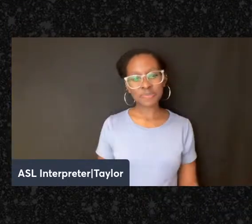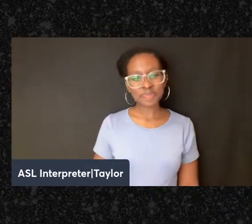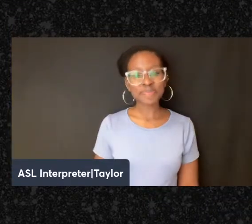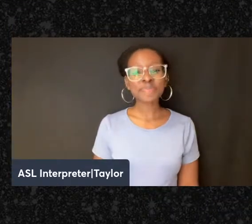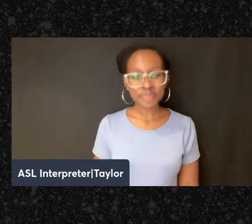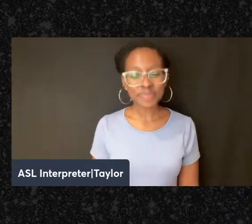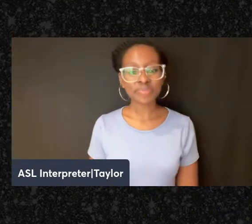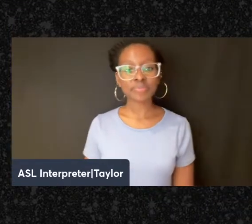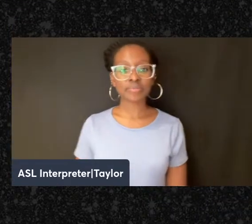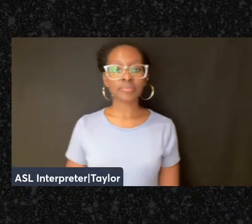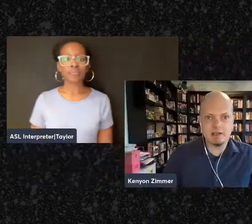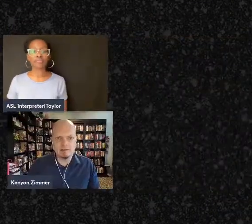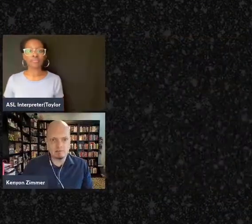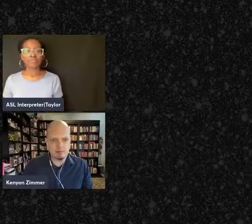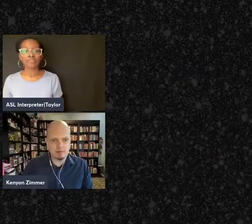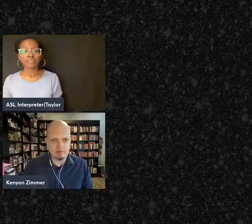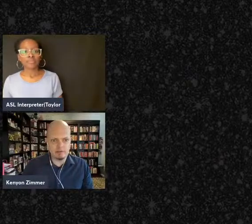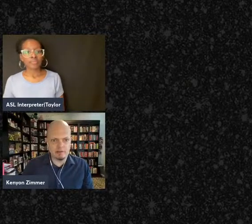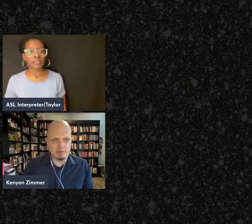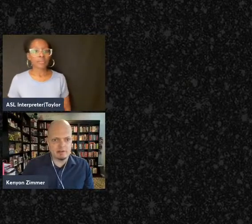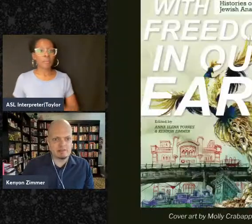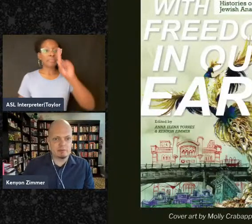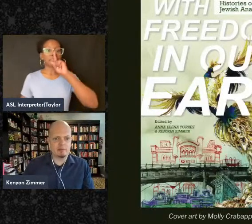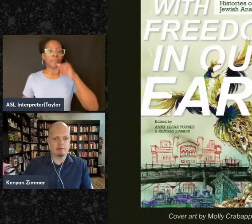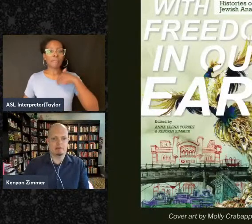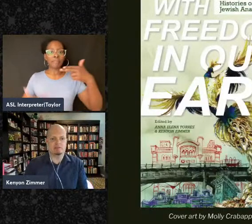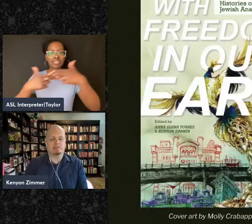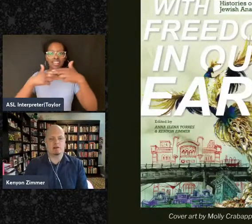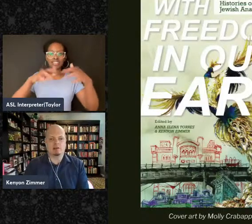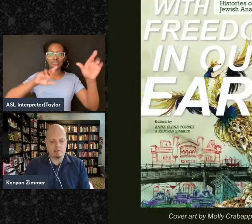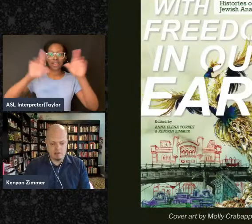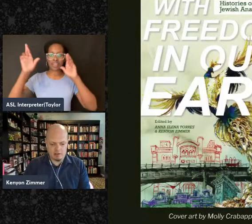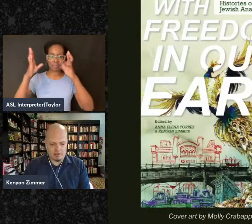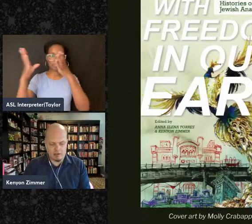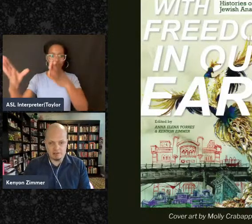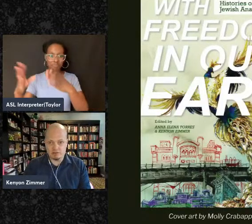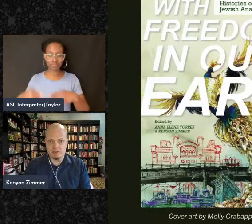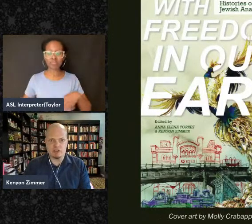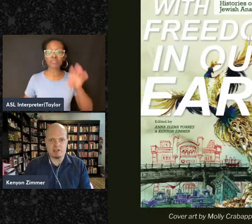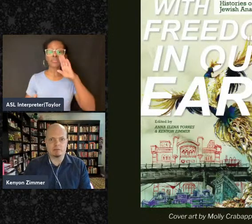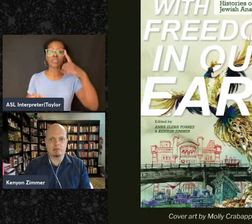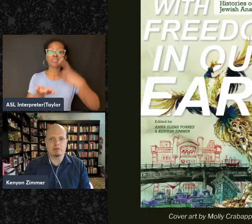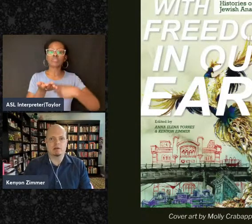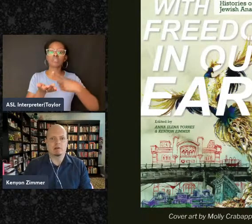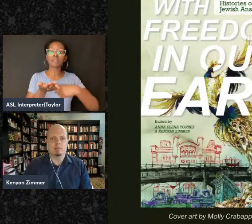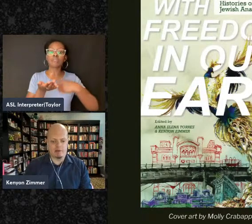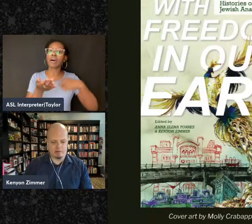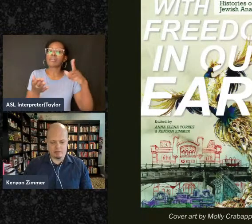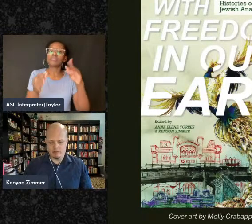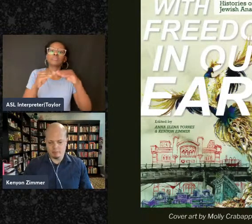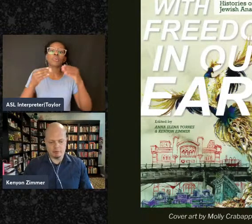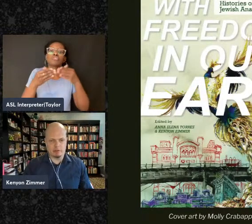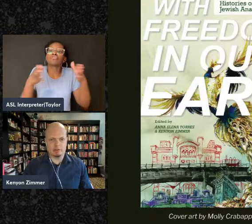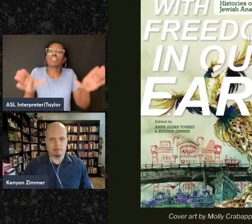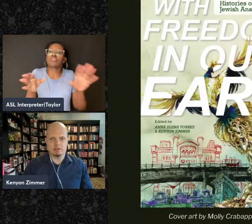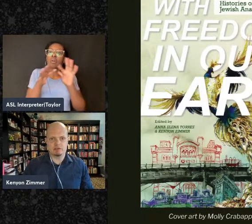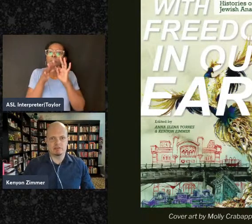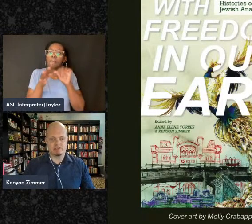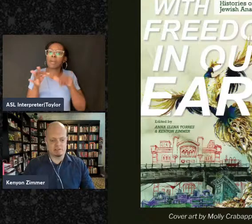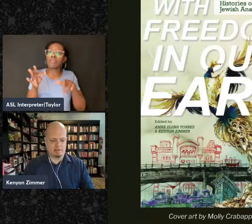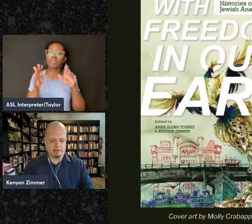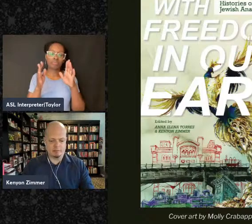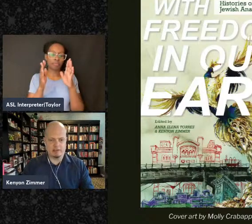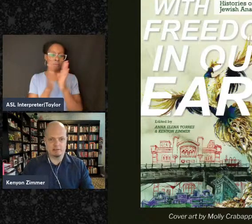I need to have my slides pulled up here. So what I'm going to do is talk sort of in general about the book,